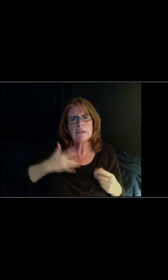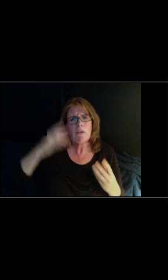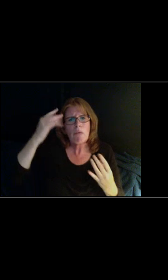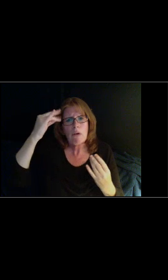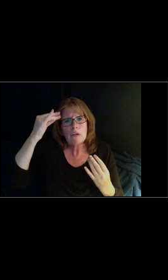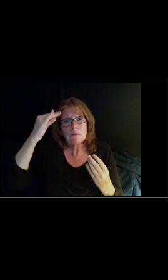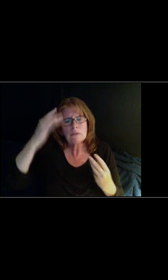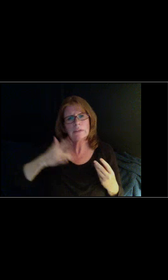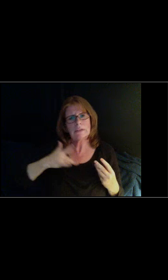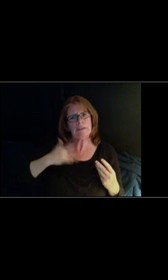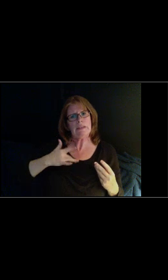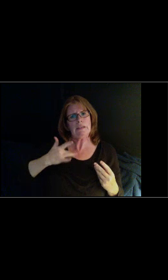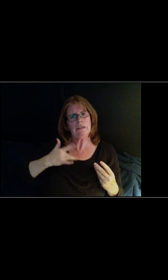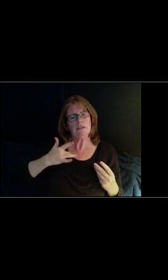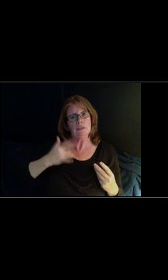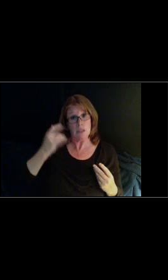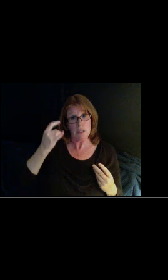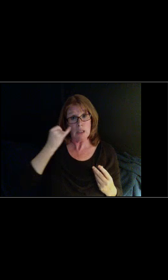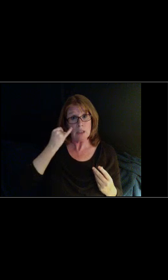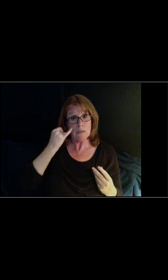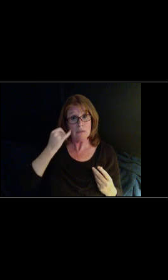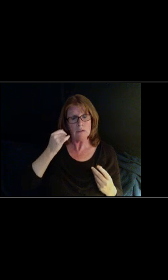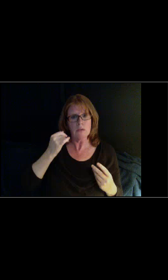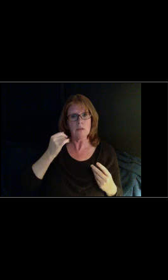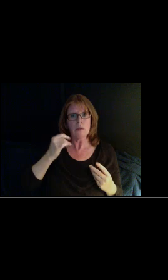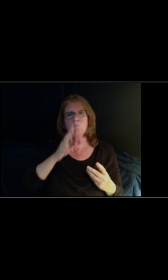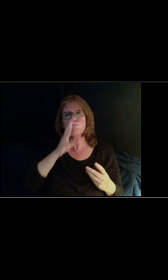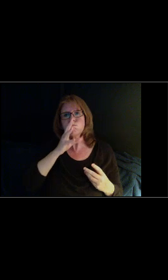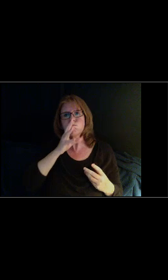and talk about our thoughts, our feelings.